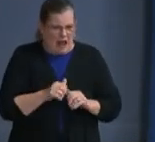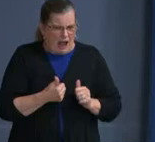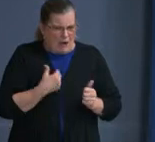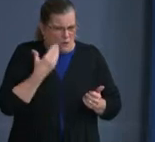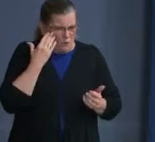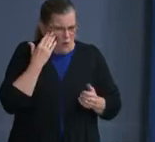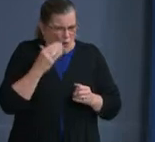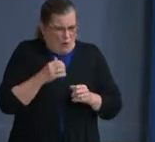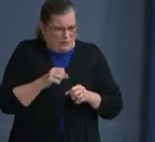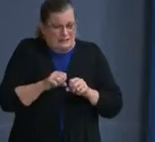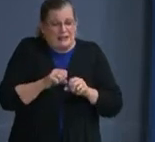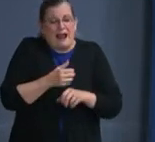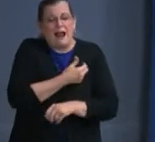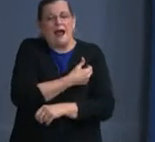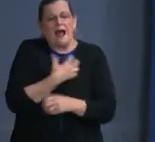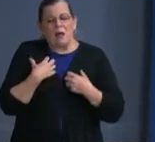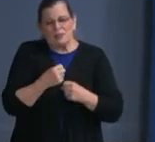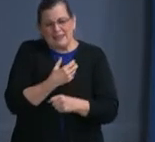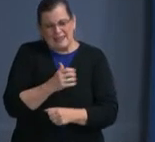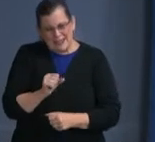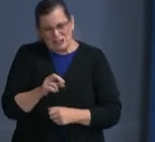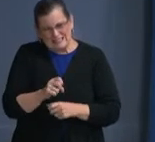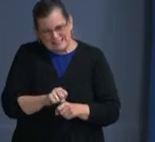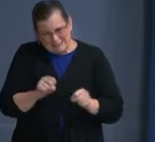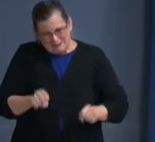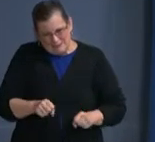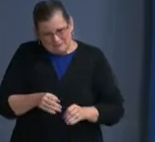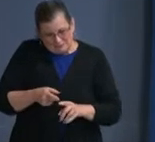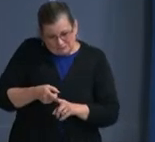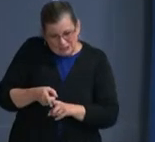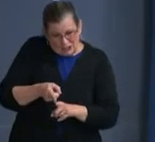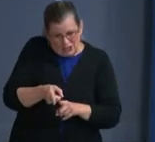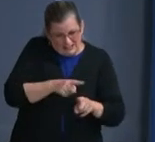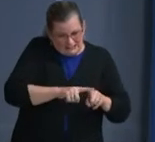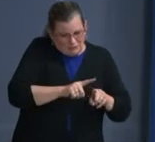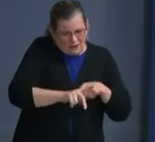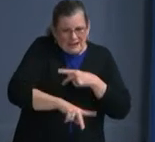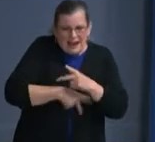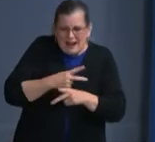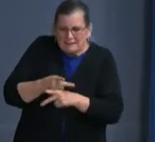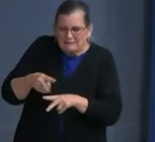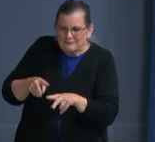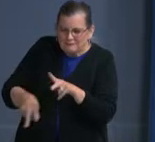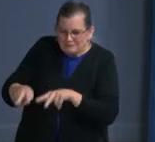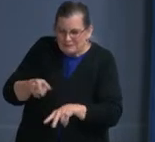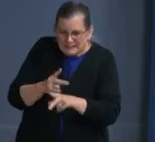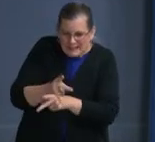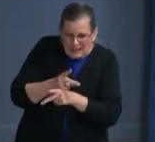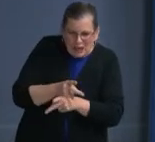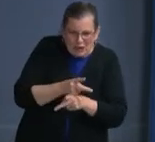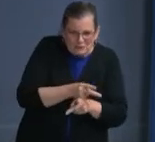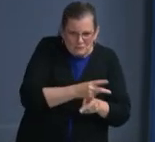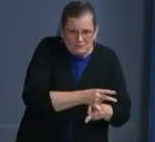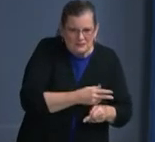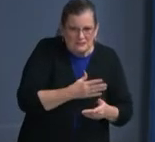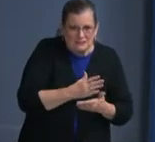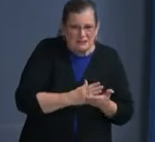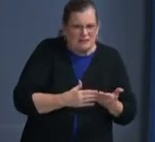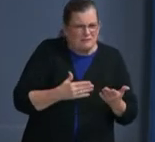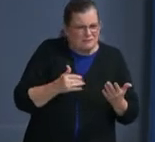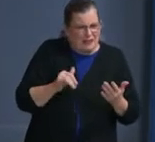the district has hospitals that specialize in different types of care, depending on the hospital and the health system. And that's how